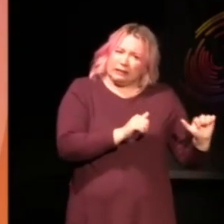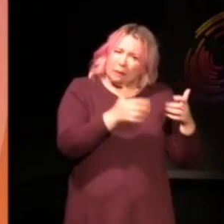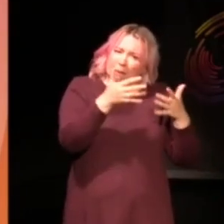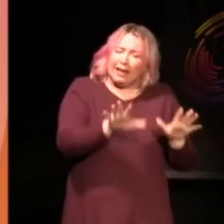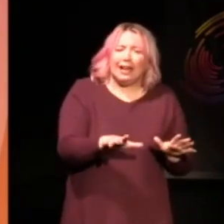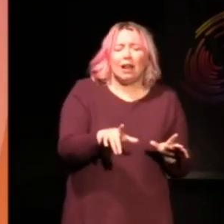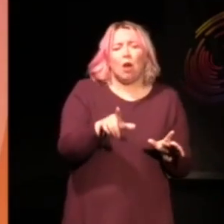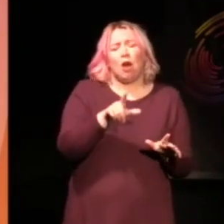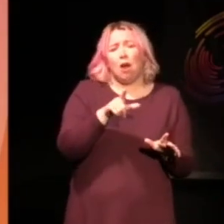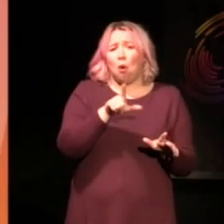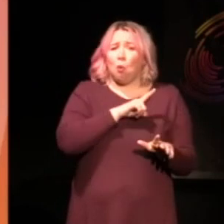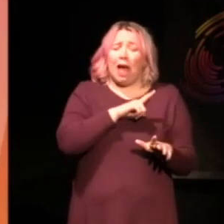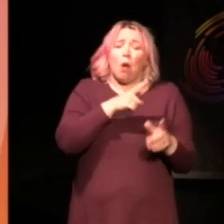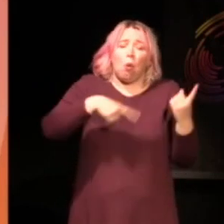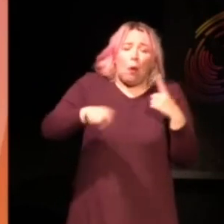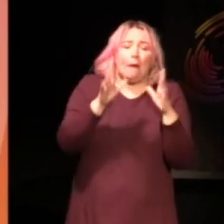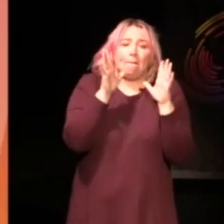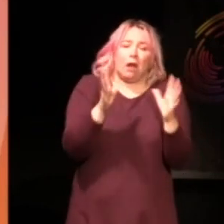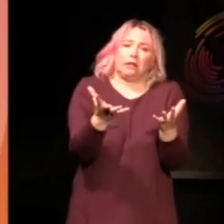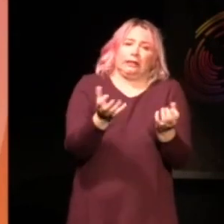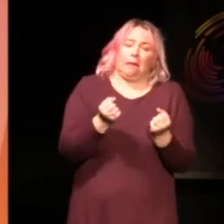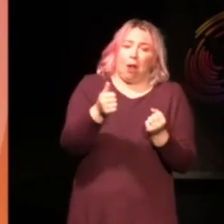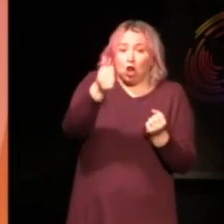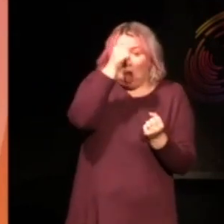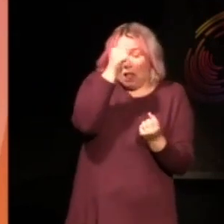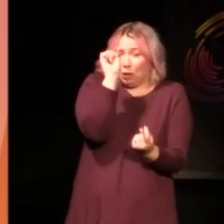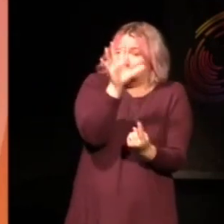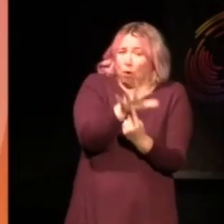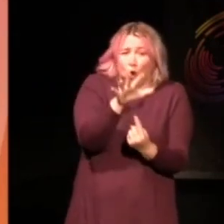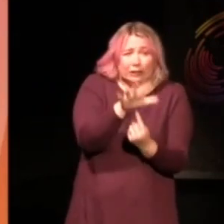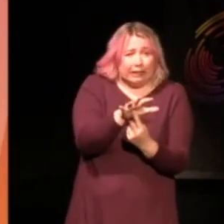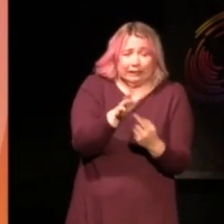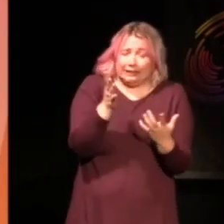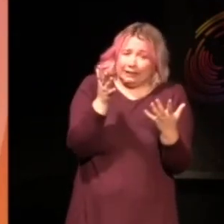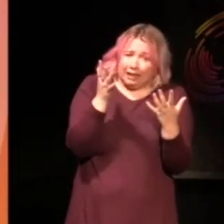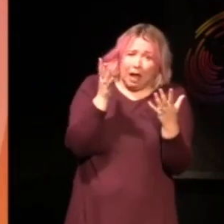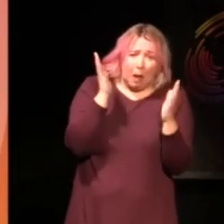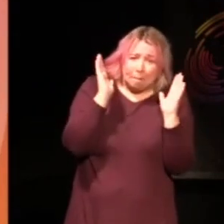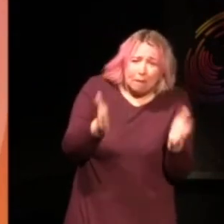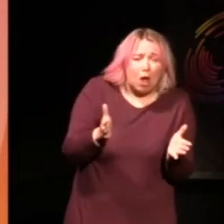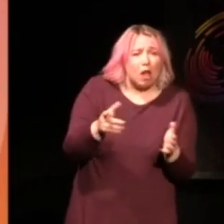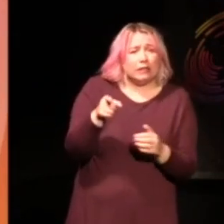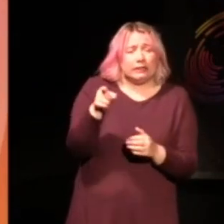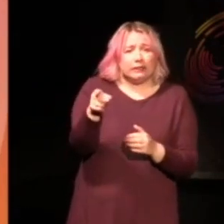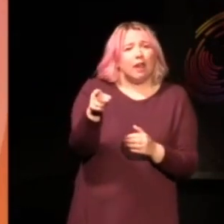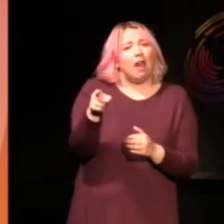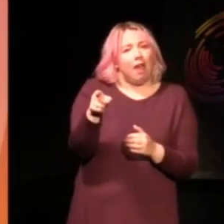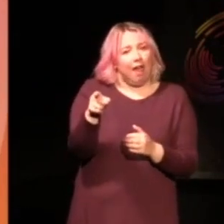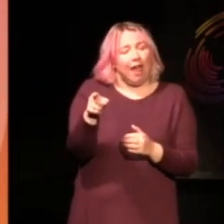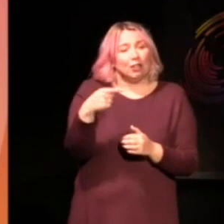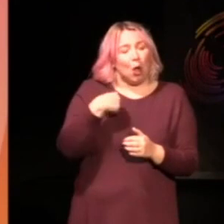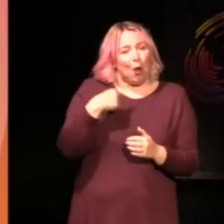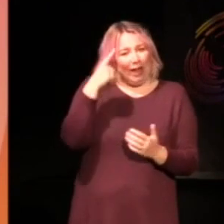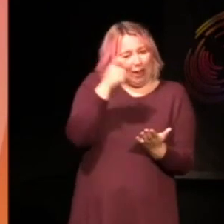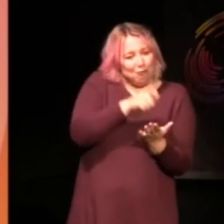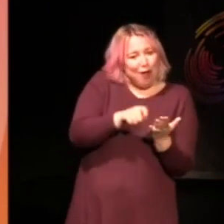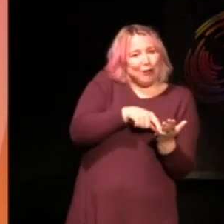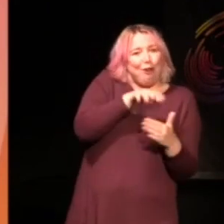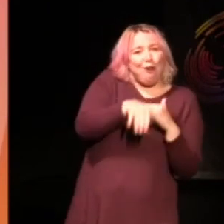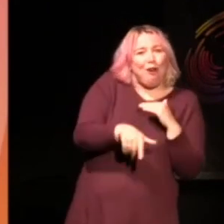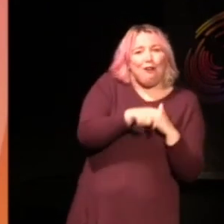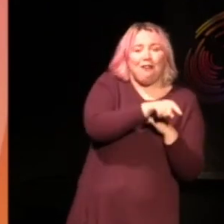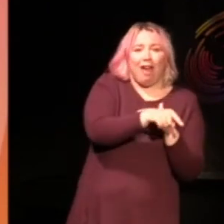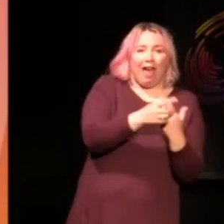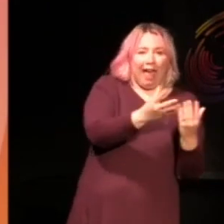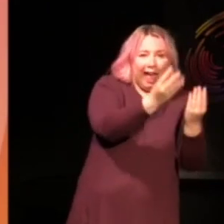is important. And I think he's right in that regard, this duality between education and catastrophe. I'm not saying